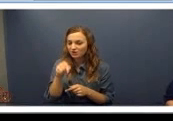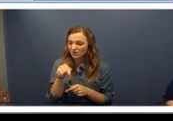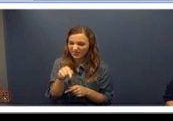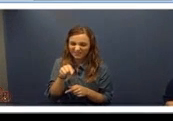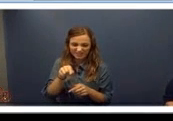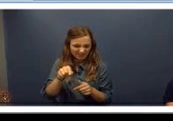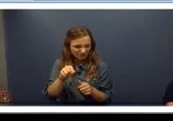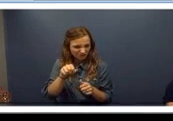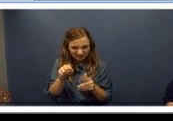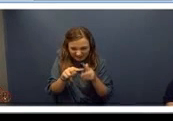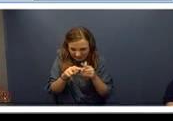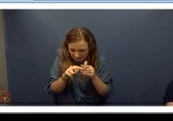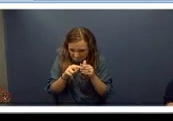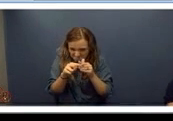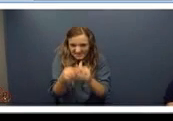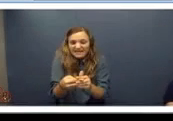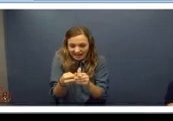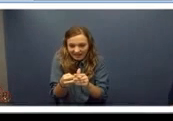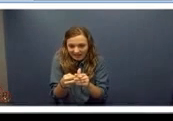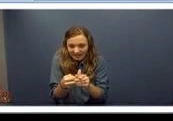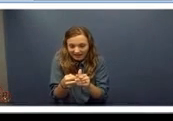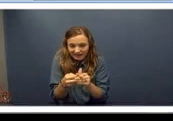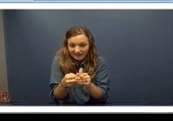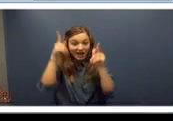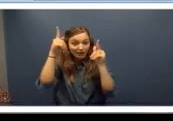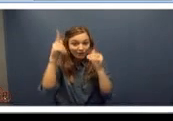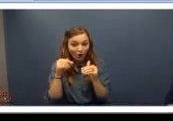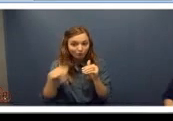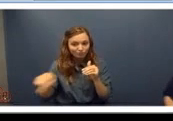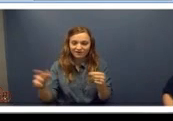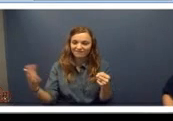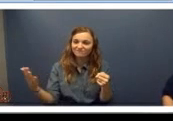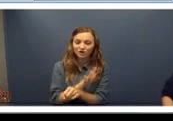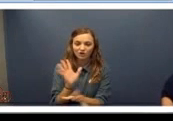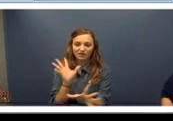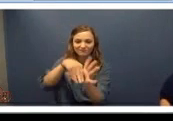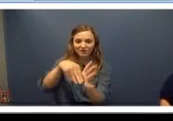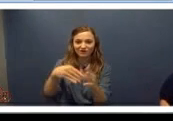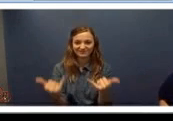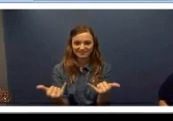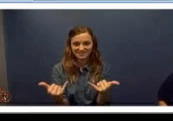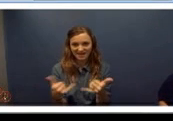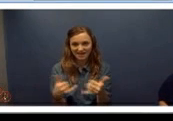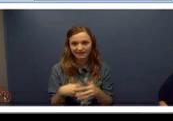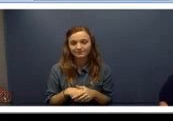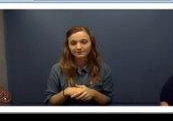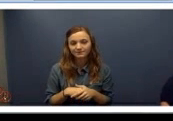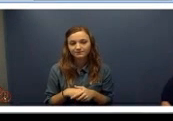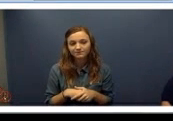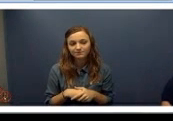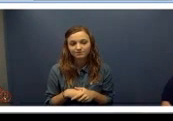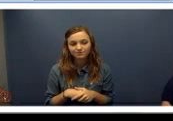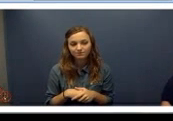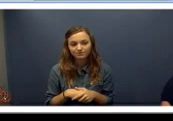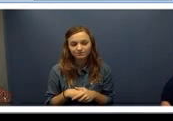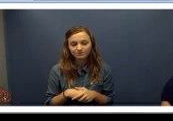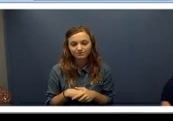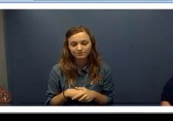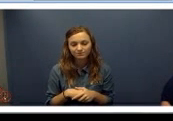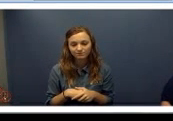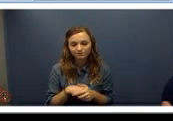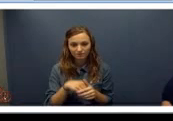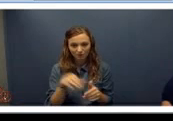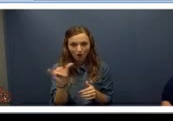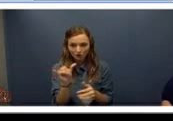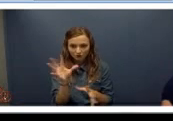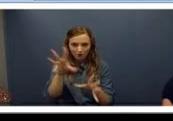this is just the beginning, and we hope to have your full participation with us today